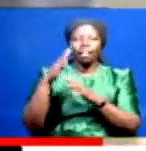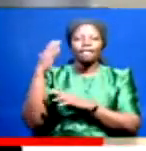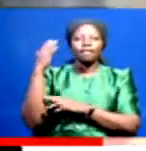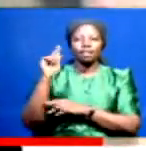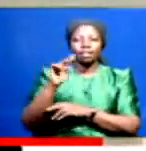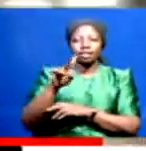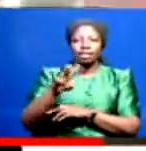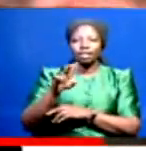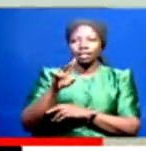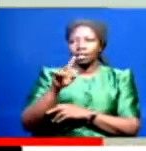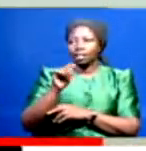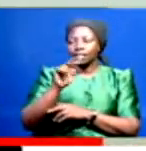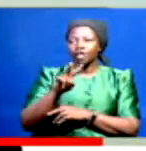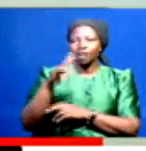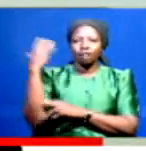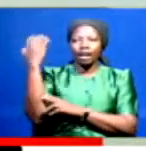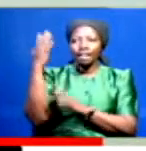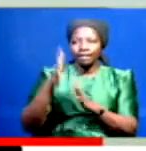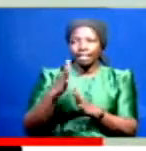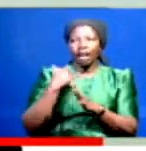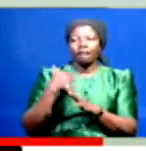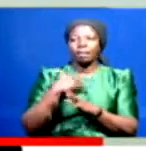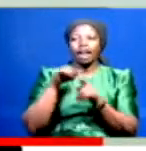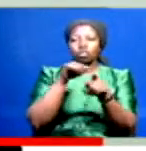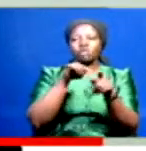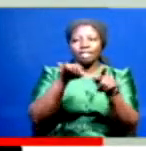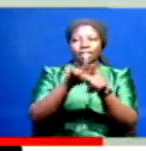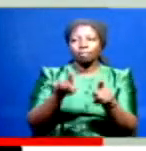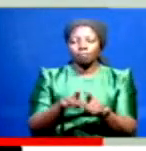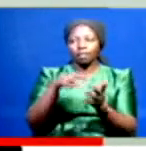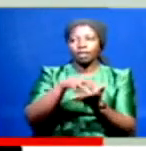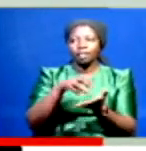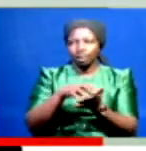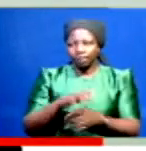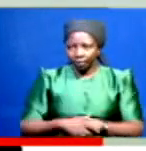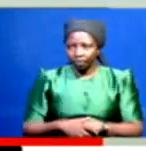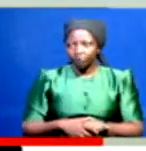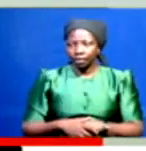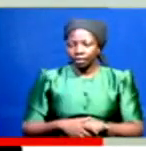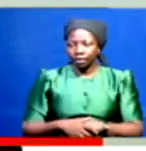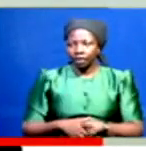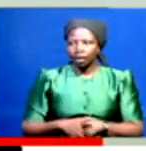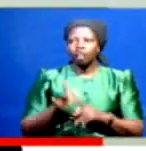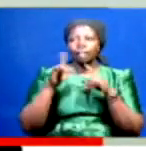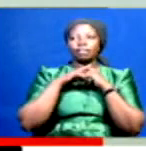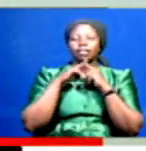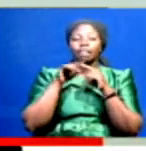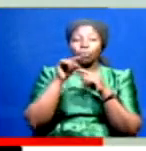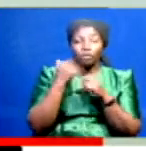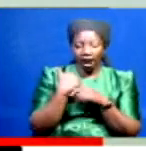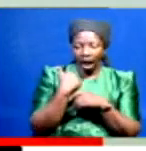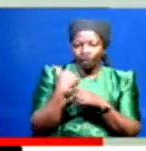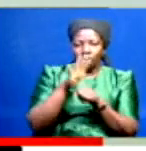of similar cases in the past. This is very true. The pastor is a... we have several cases in court